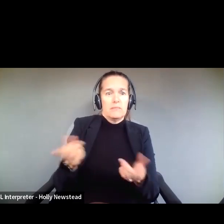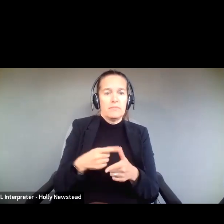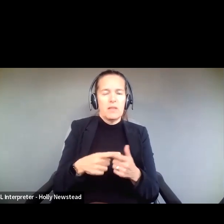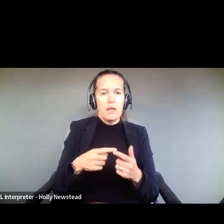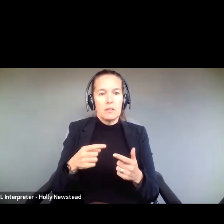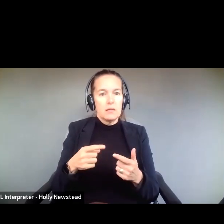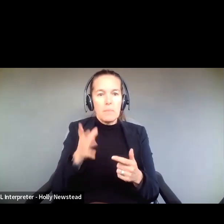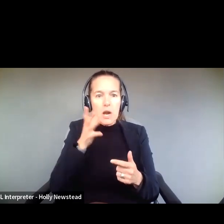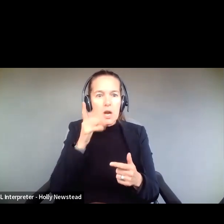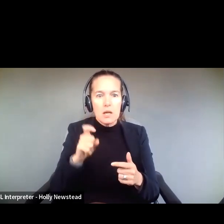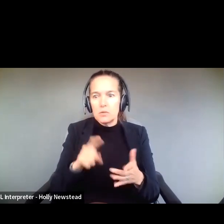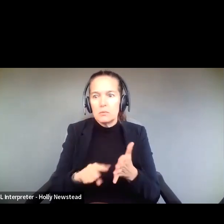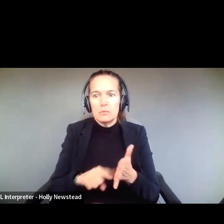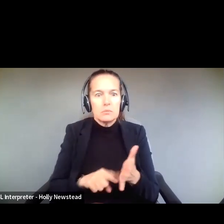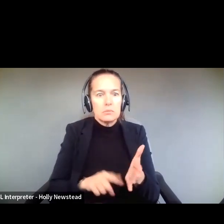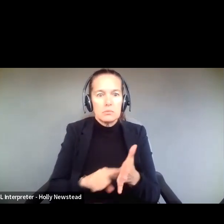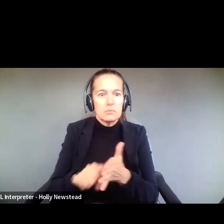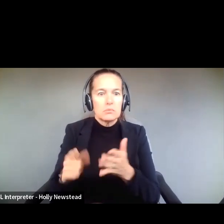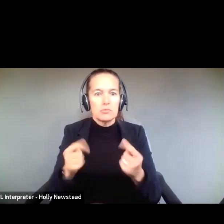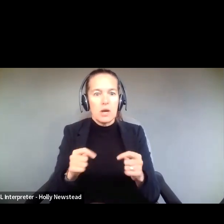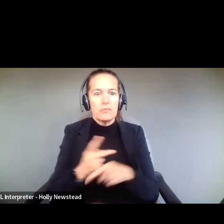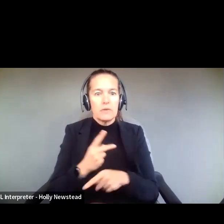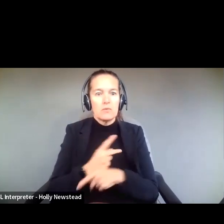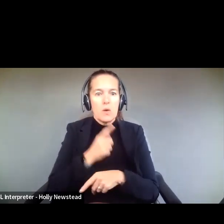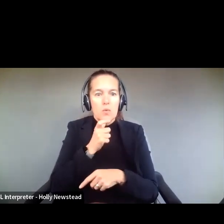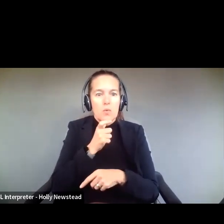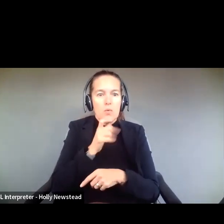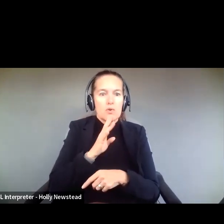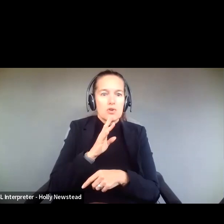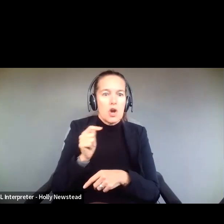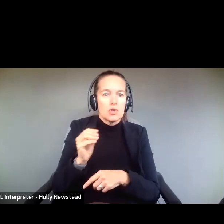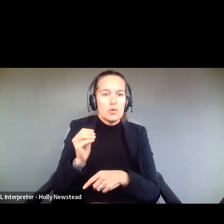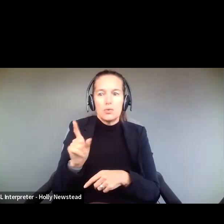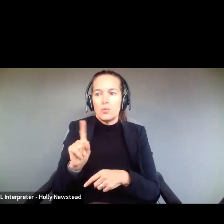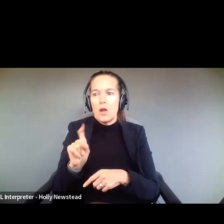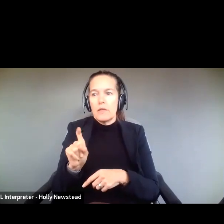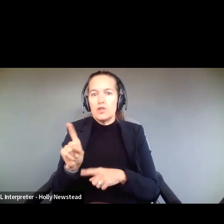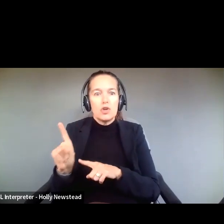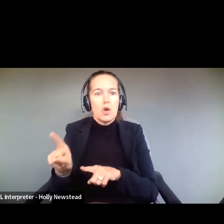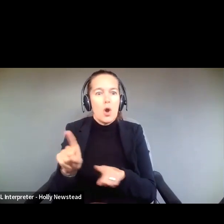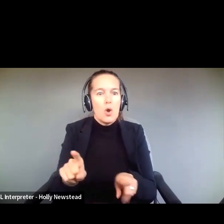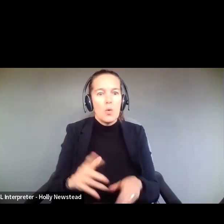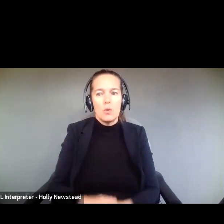the best they can to try to figure out who they should talk to, where they should go?